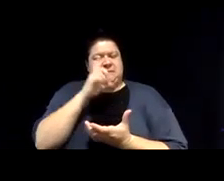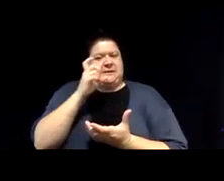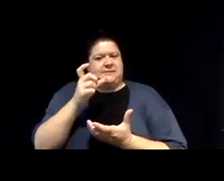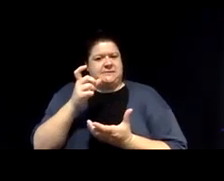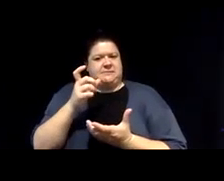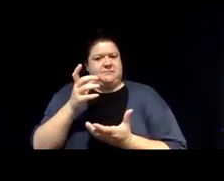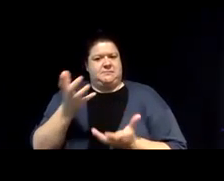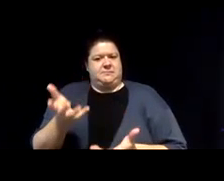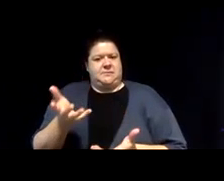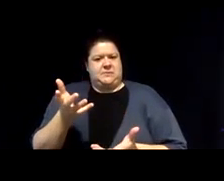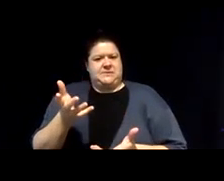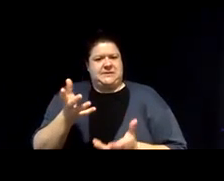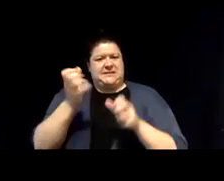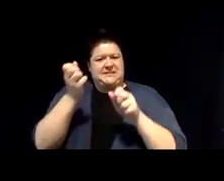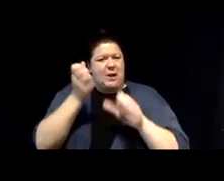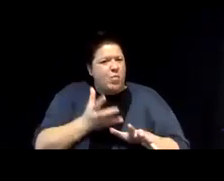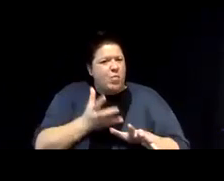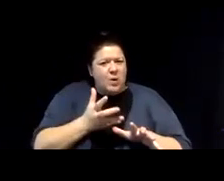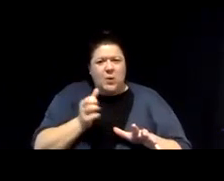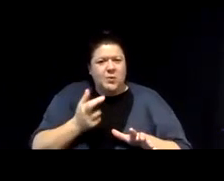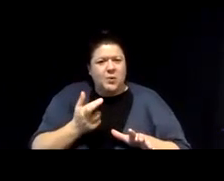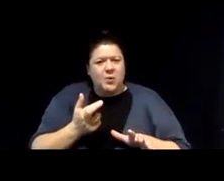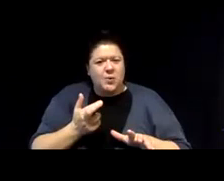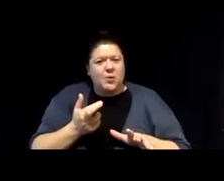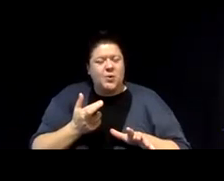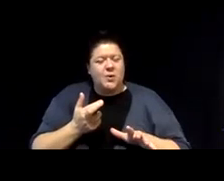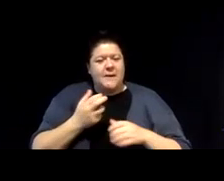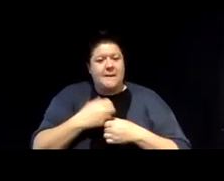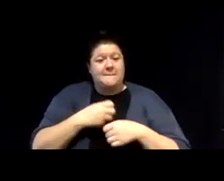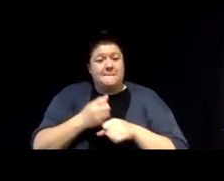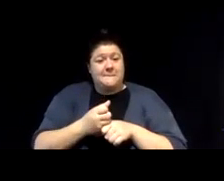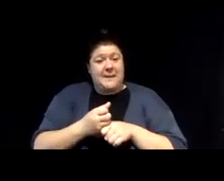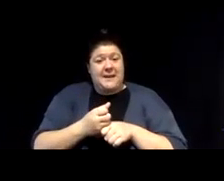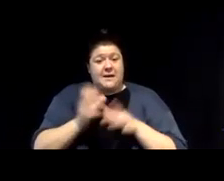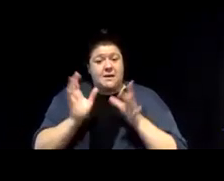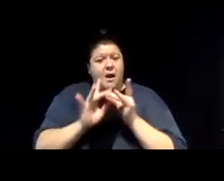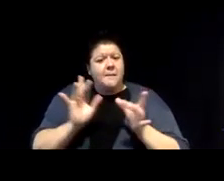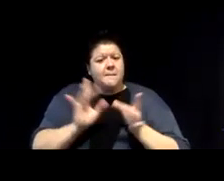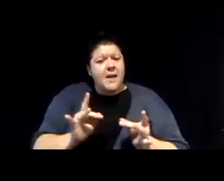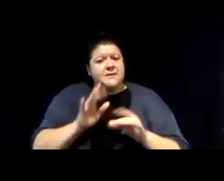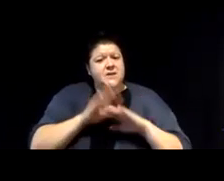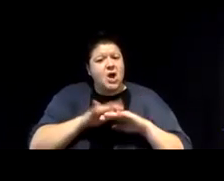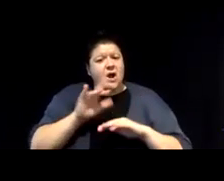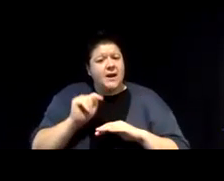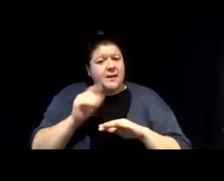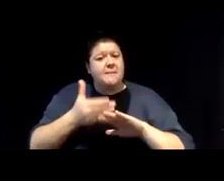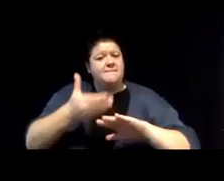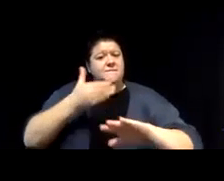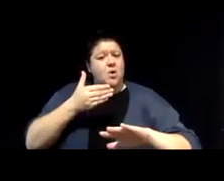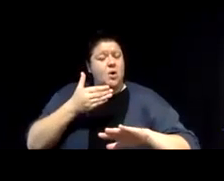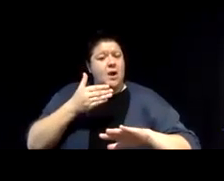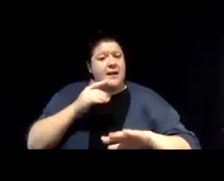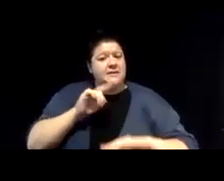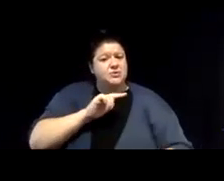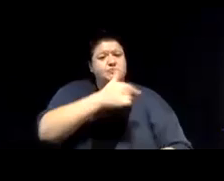I re-download it and then I need to make a remark on it before I turn it in again, or because the